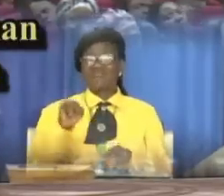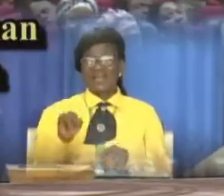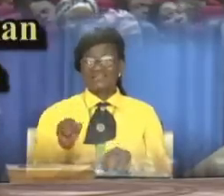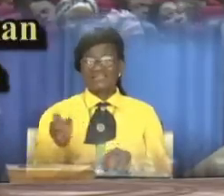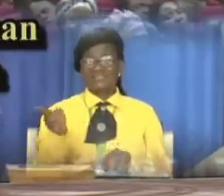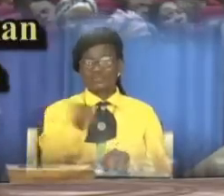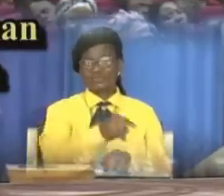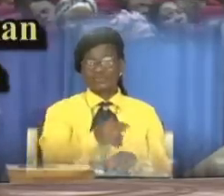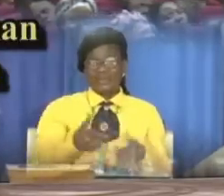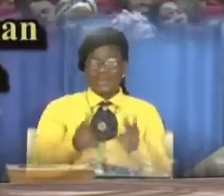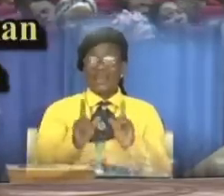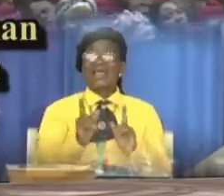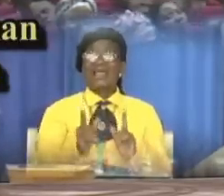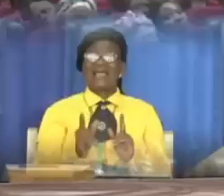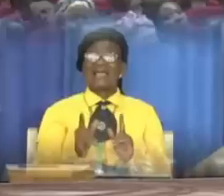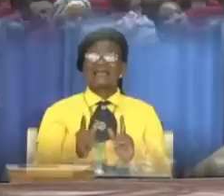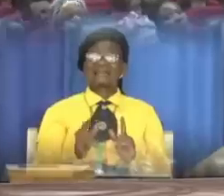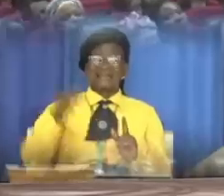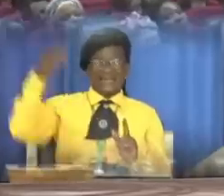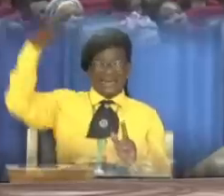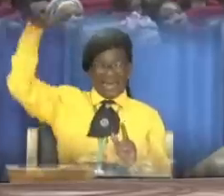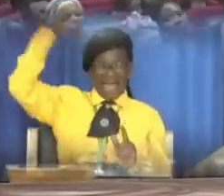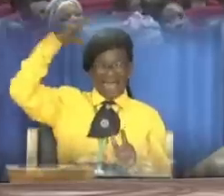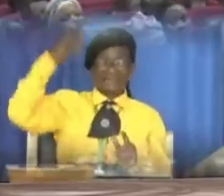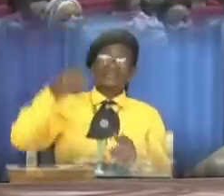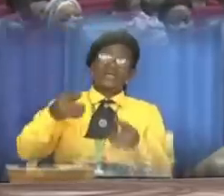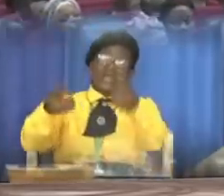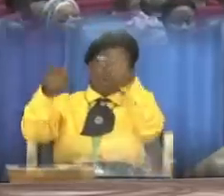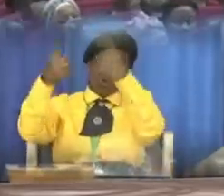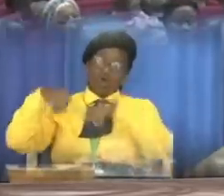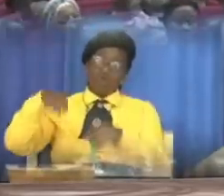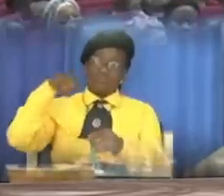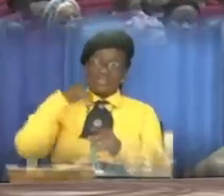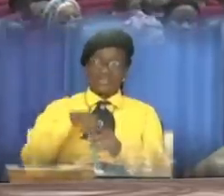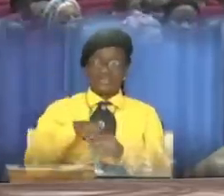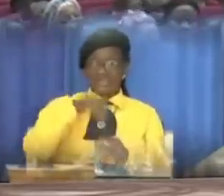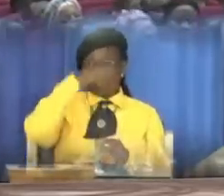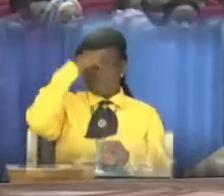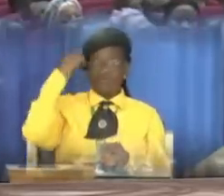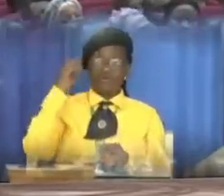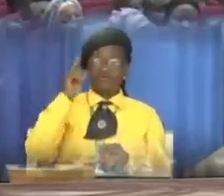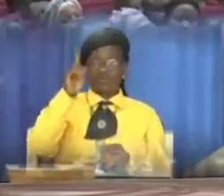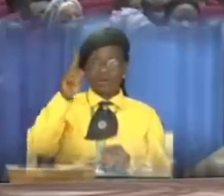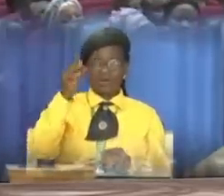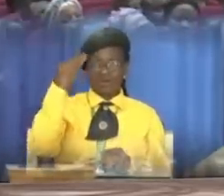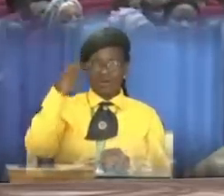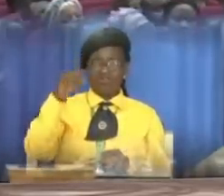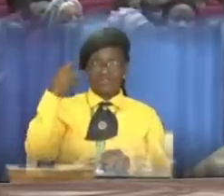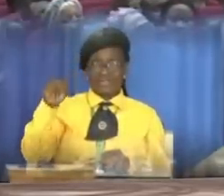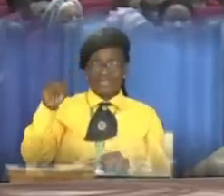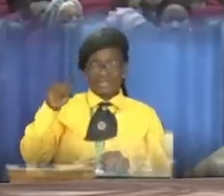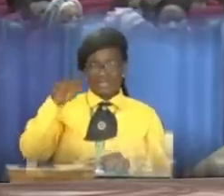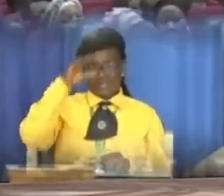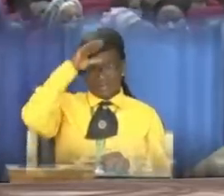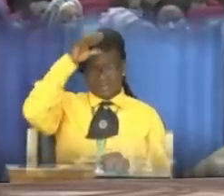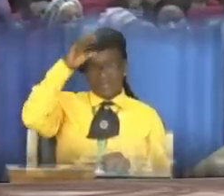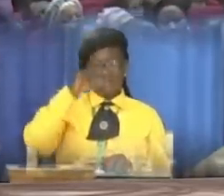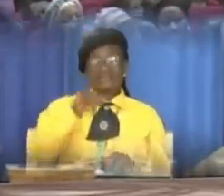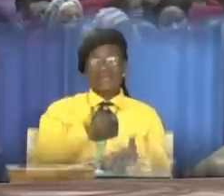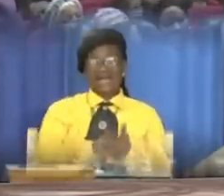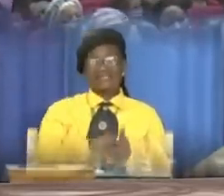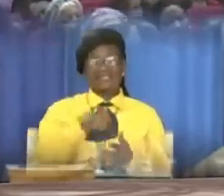let light come in. Because one of the boys who spoke before us defined